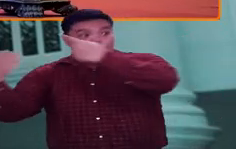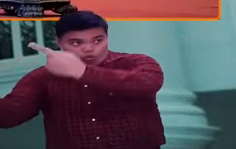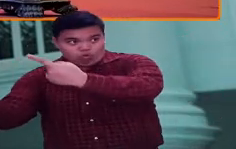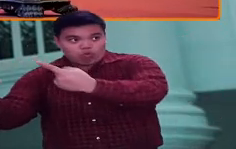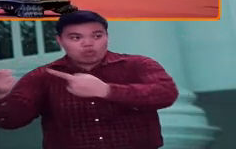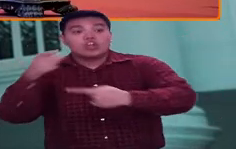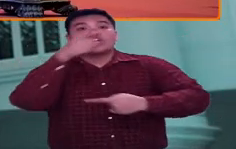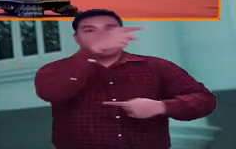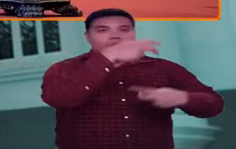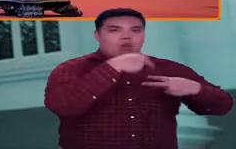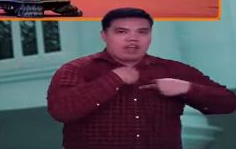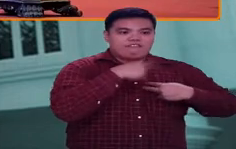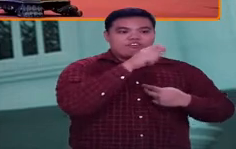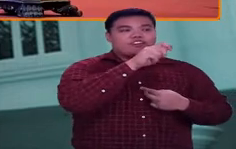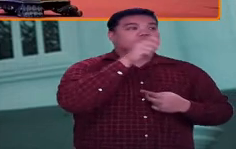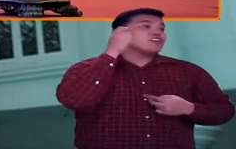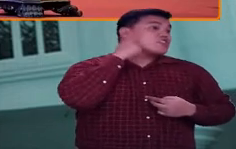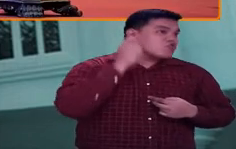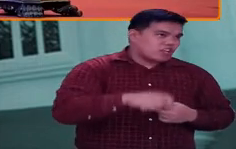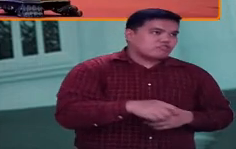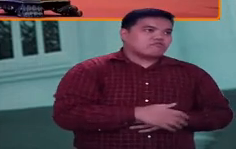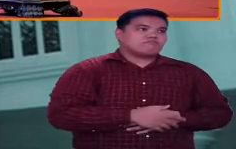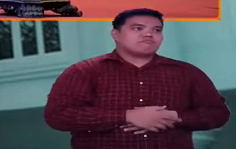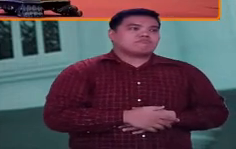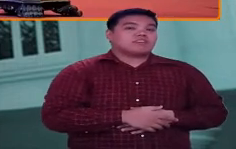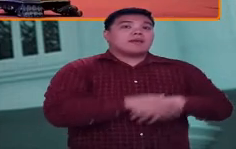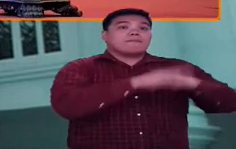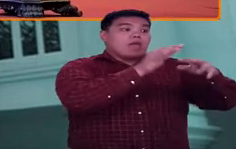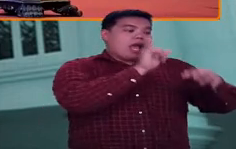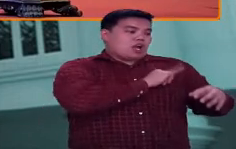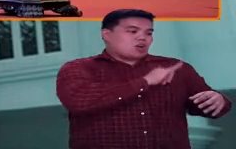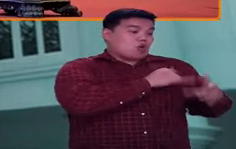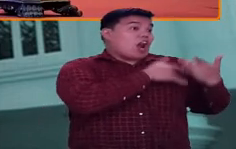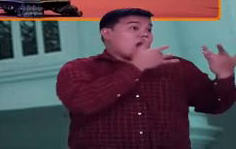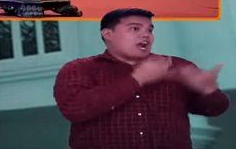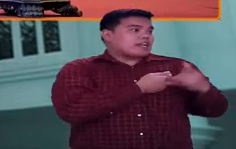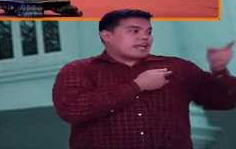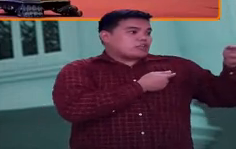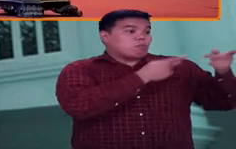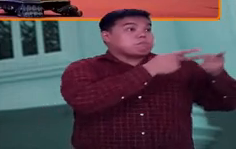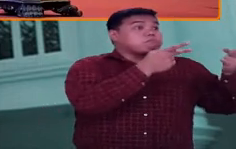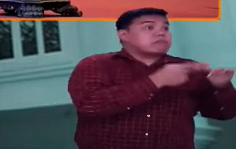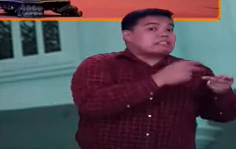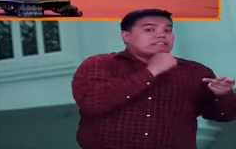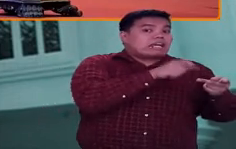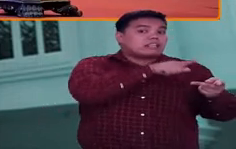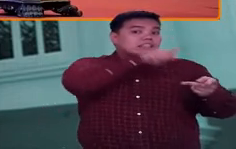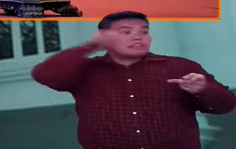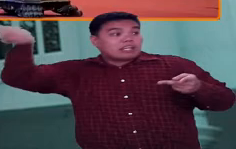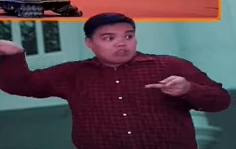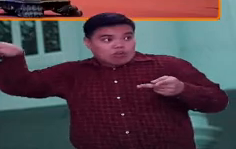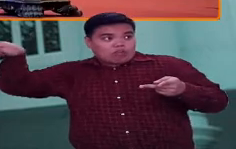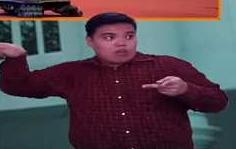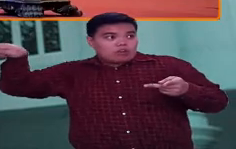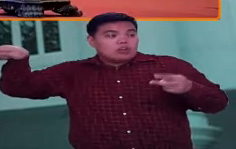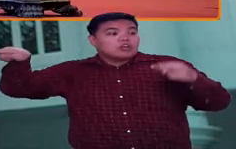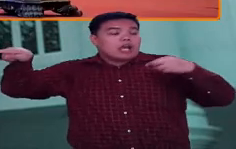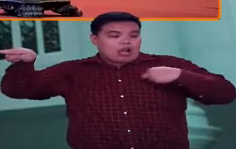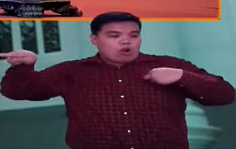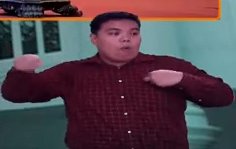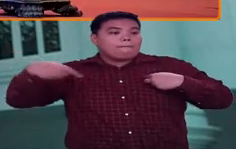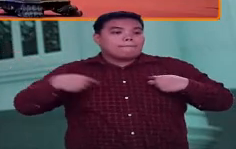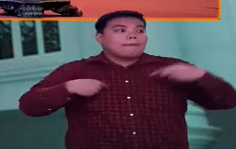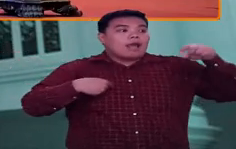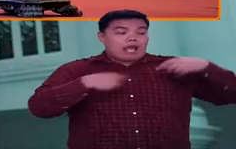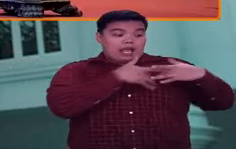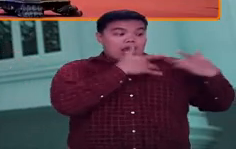If I want my heart in a particular place, and not in another place, then I should put